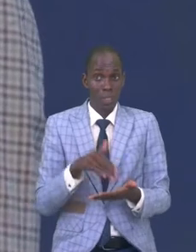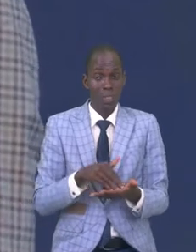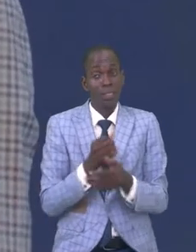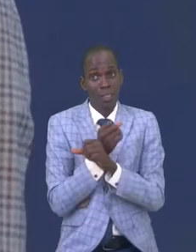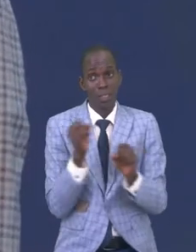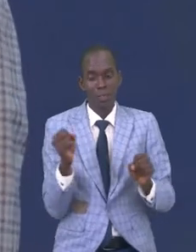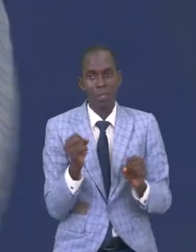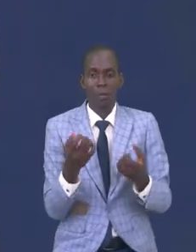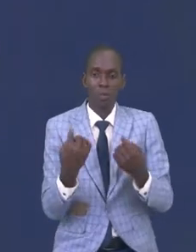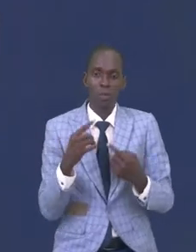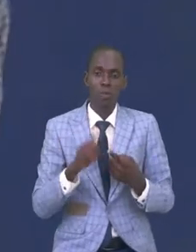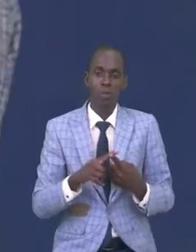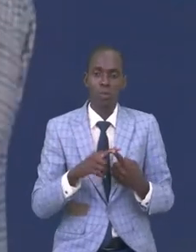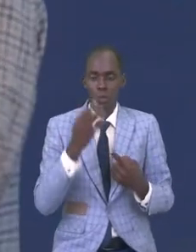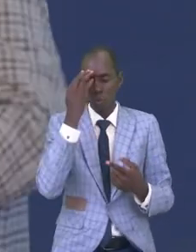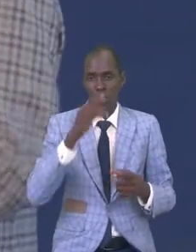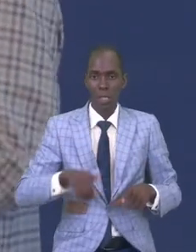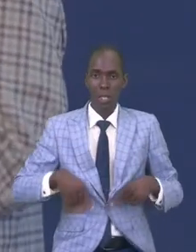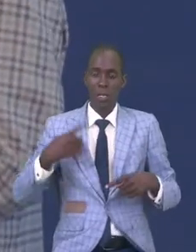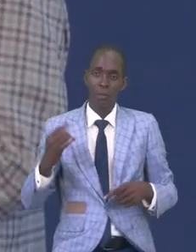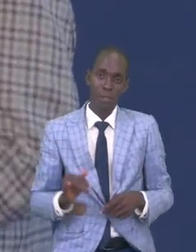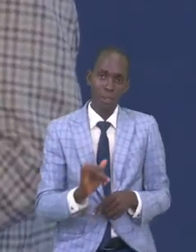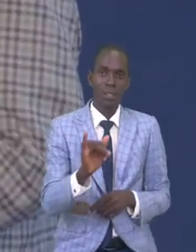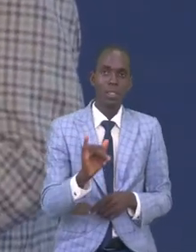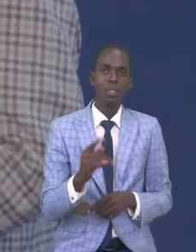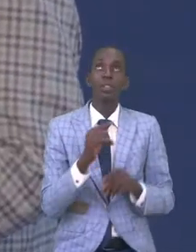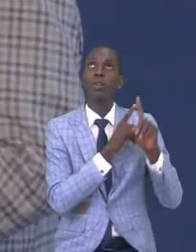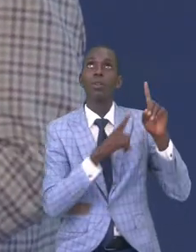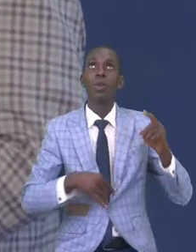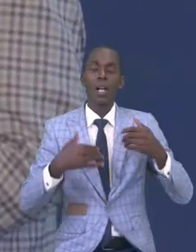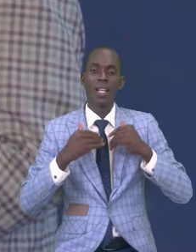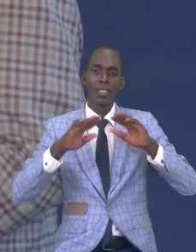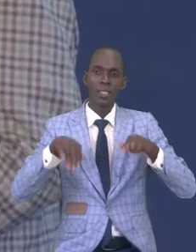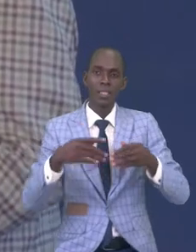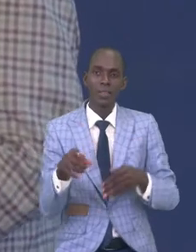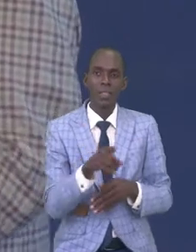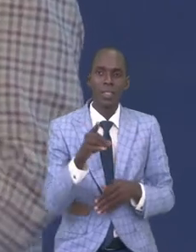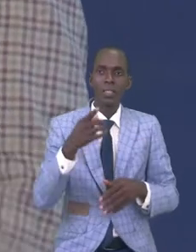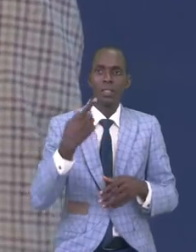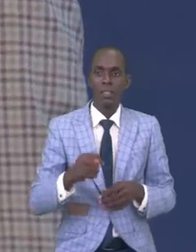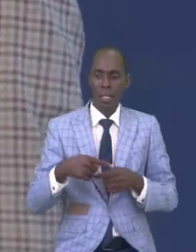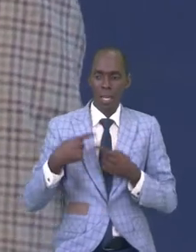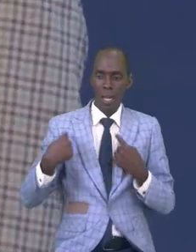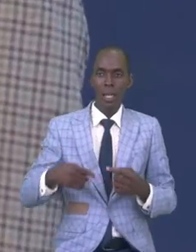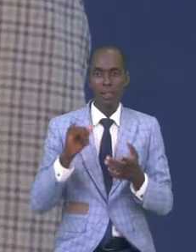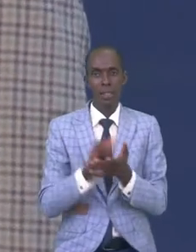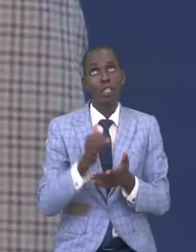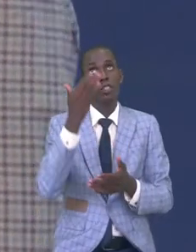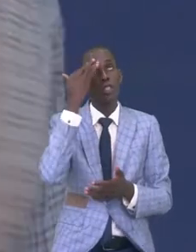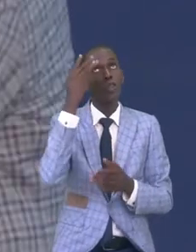eternal. The Lord has given them the heart that knows the